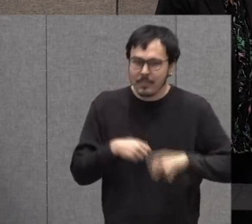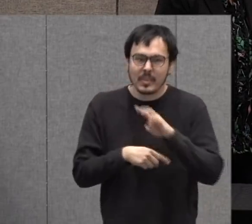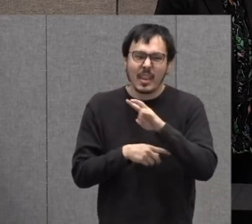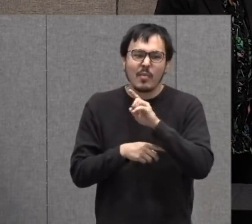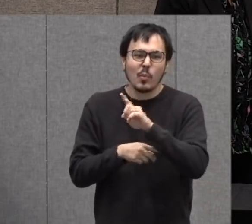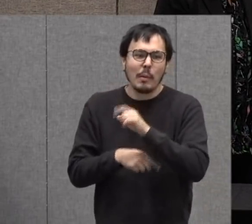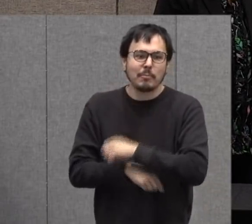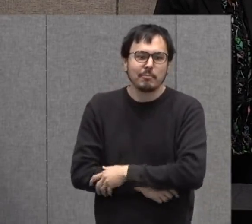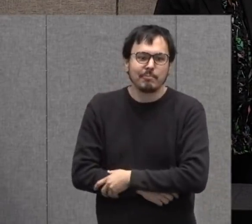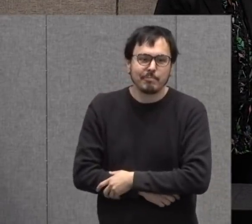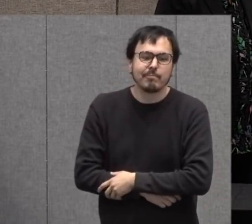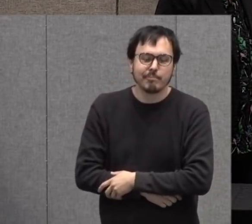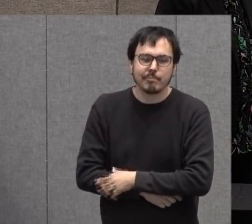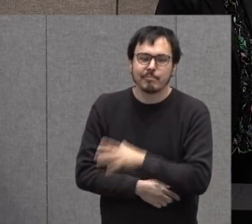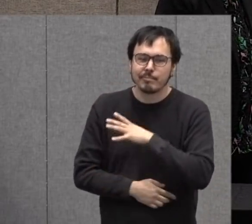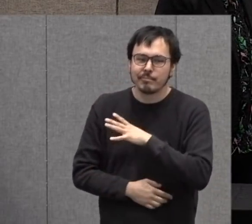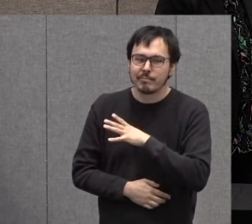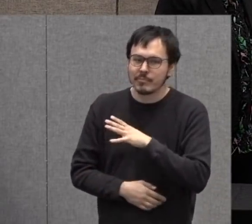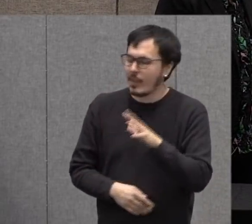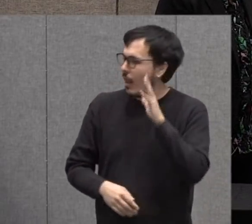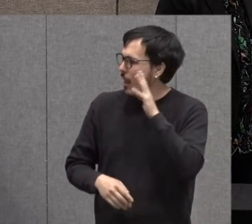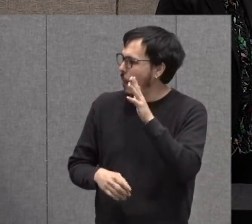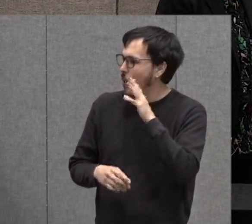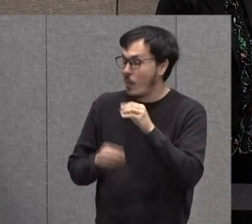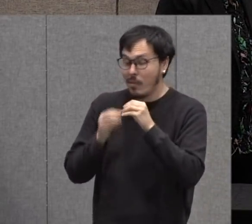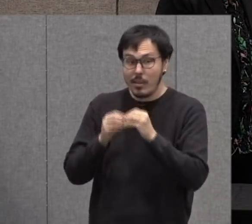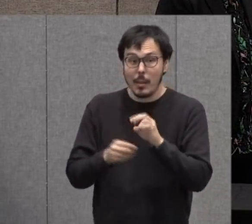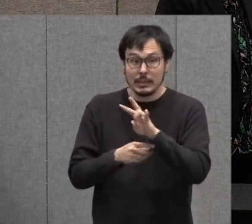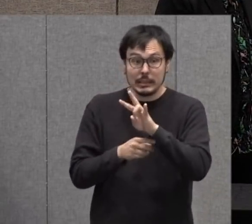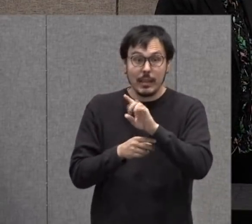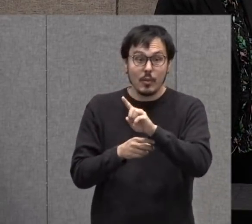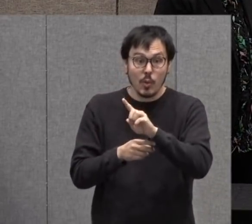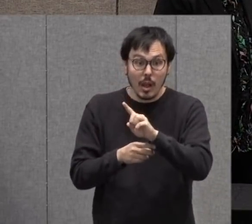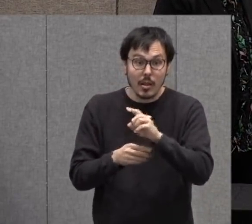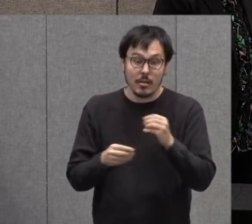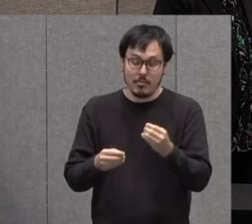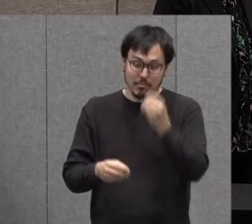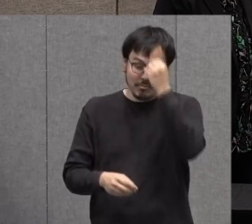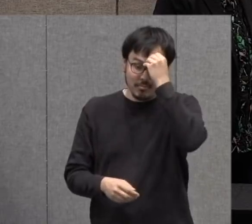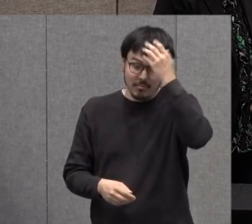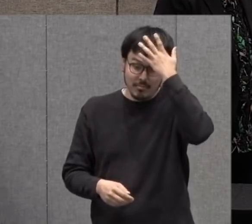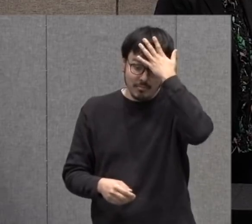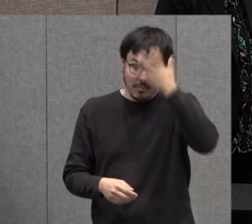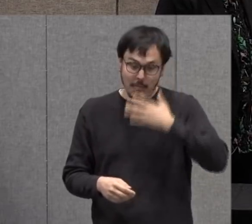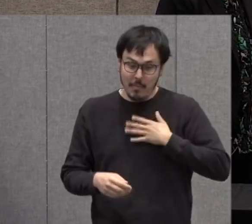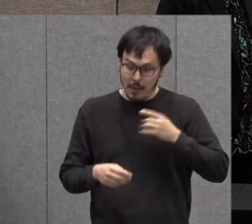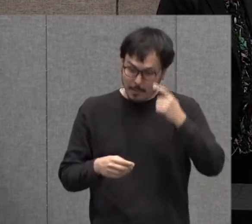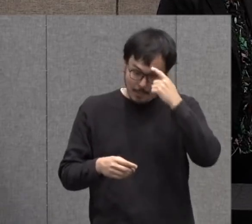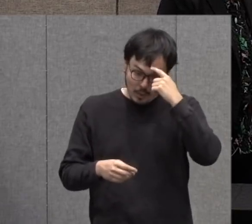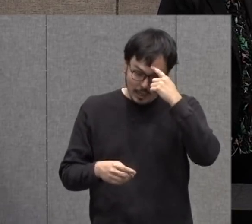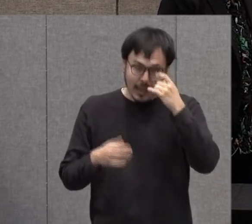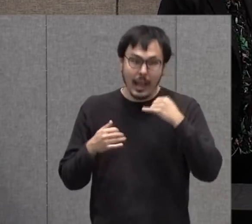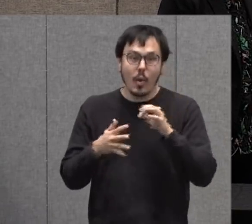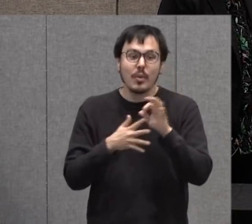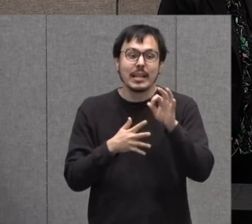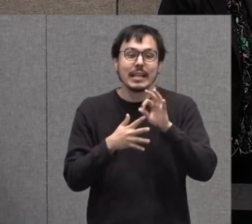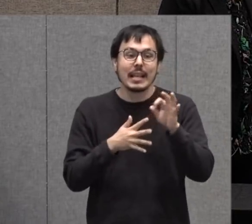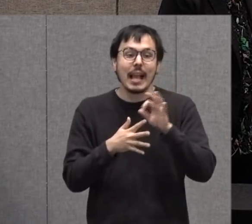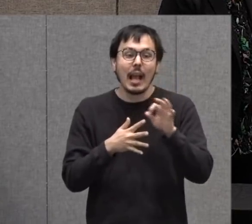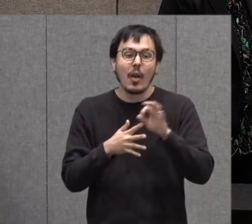Mm-hmm. All right. I'm going to take the number 71, put it in my brain, 71, and I'm going to count on